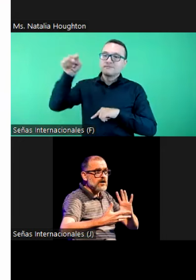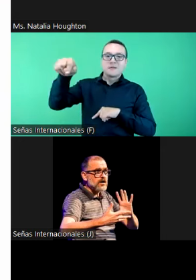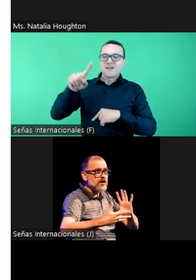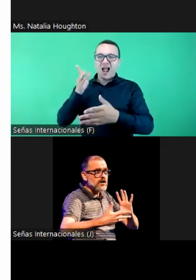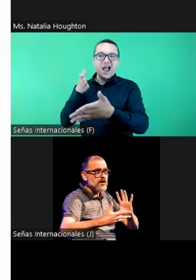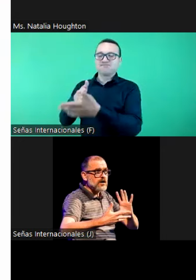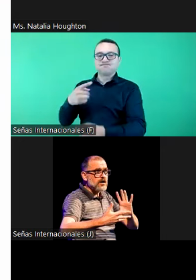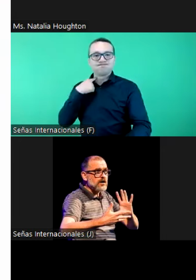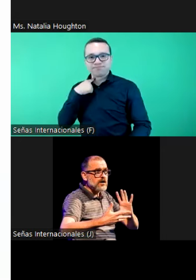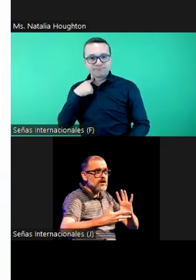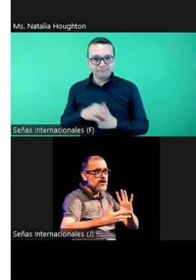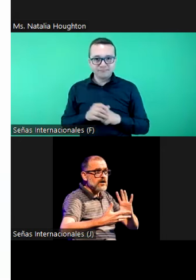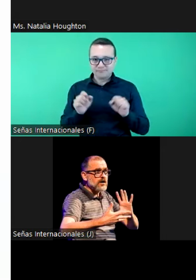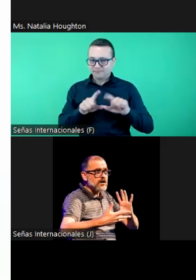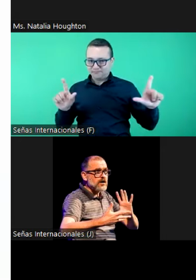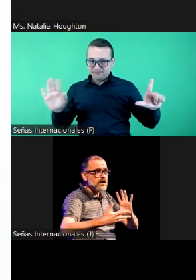access.